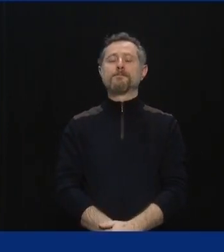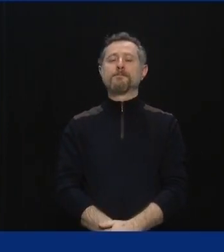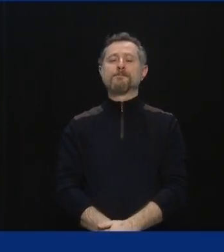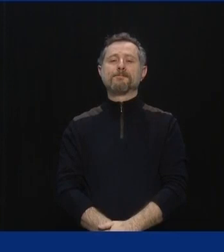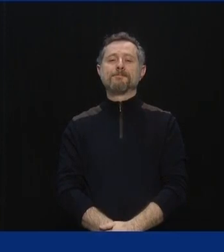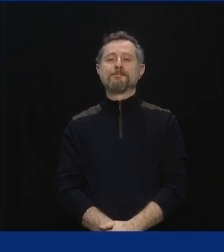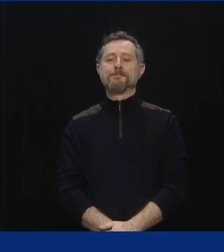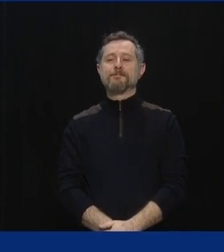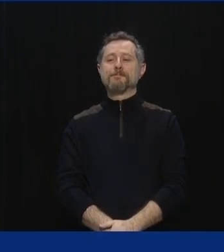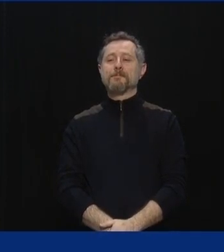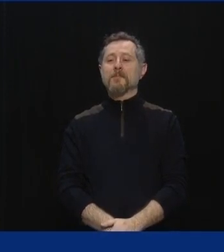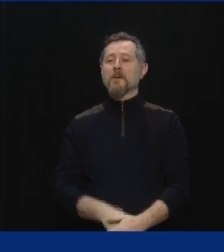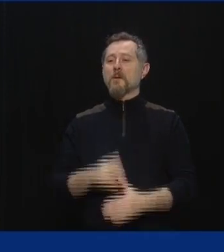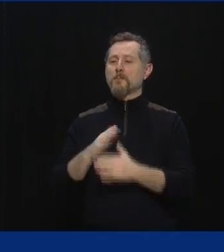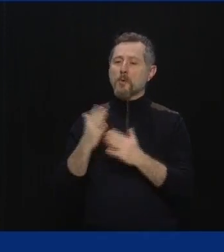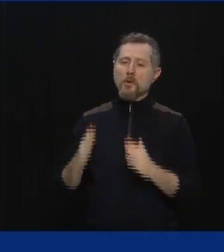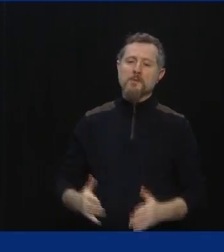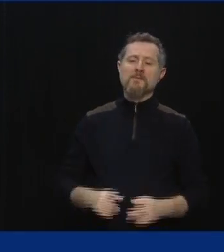He's a friend.